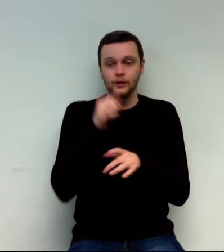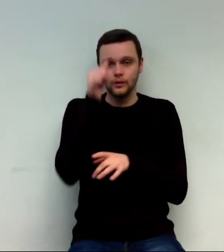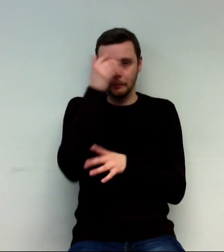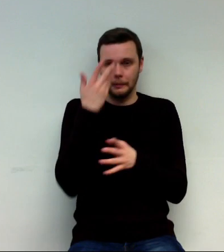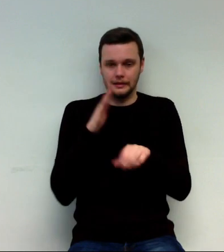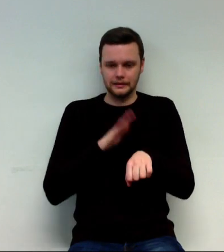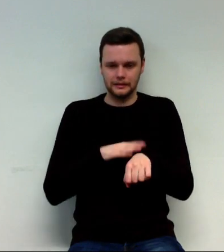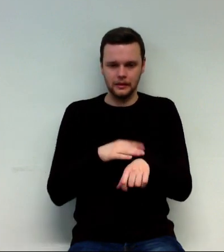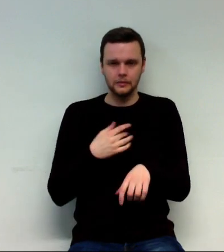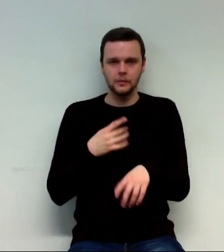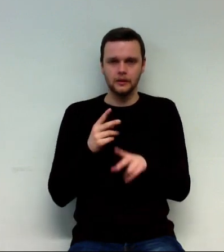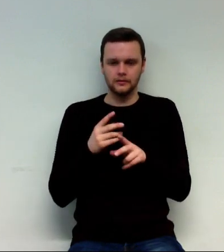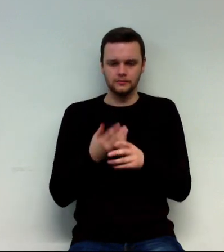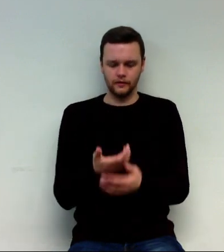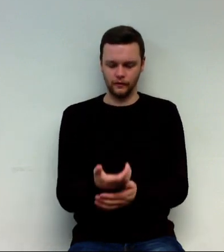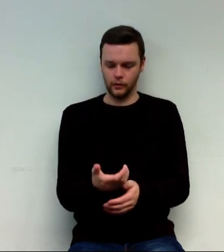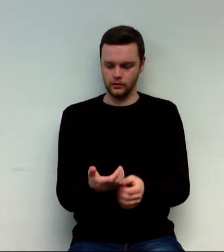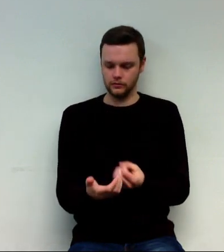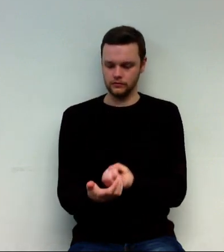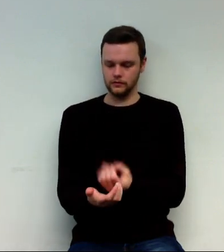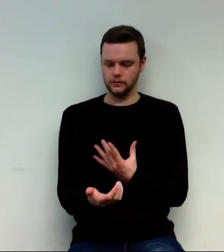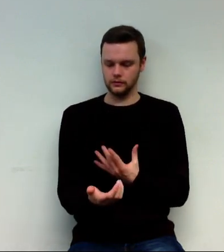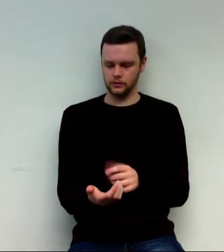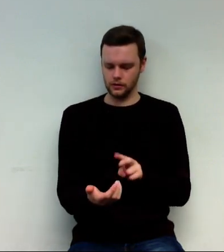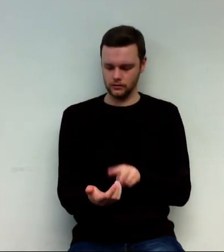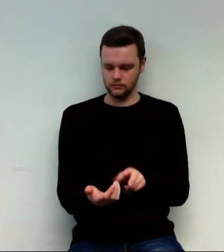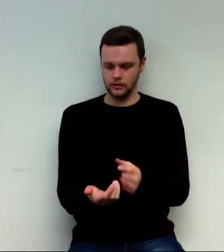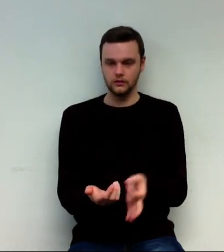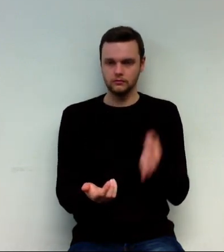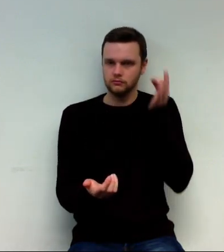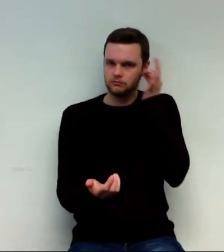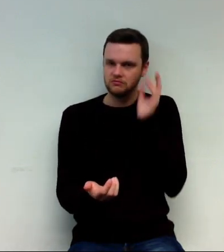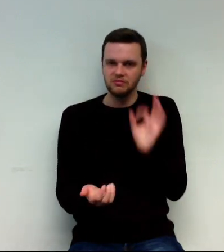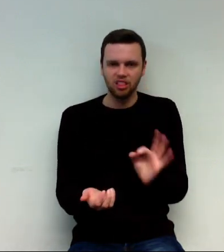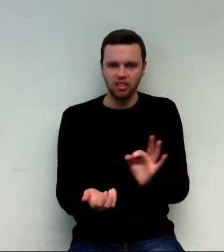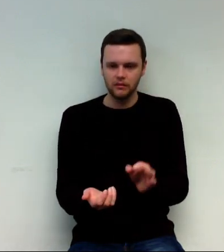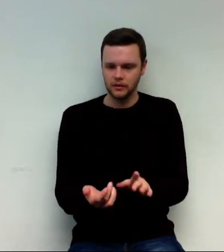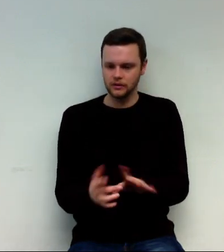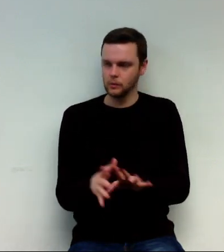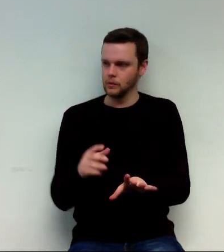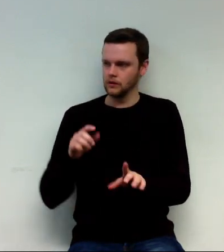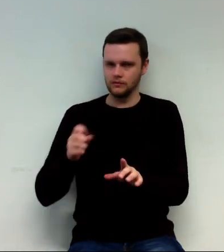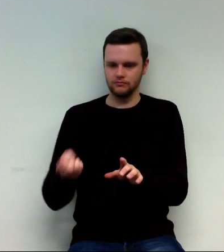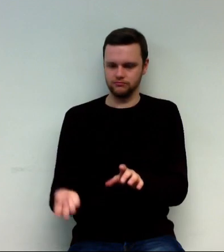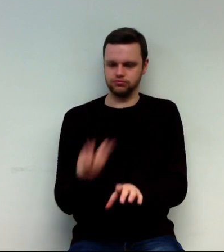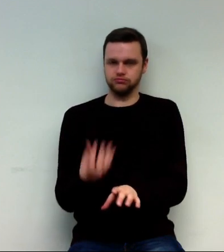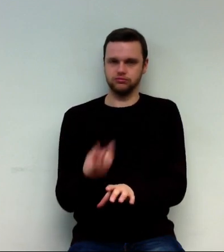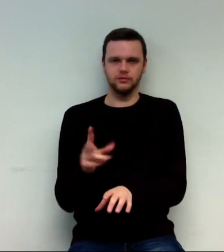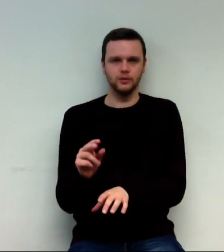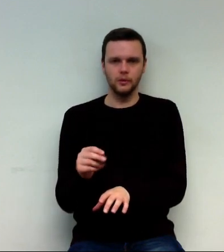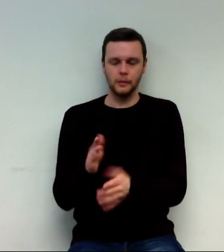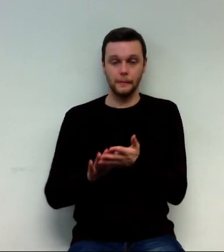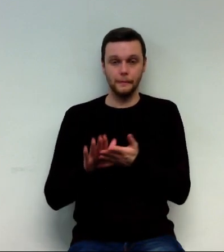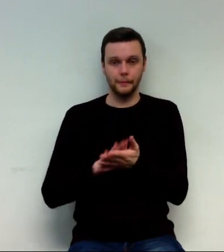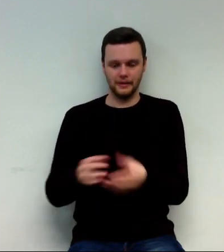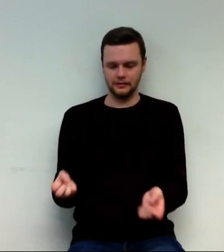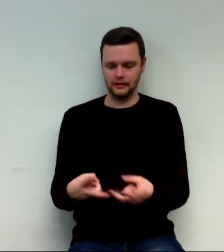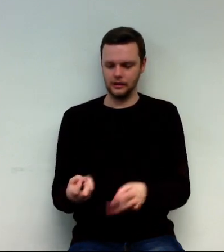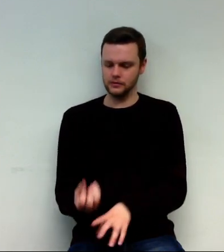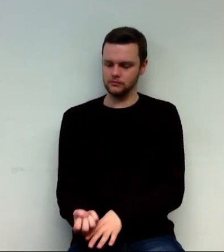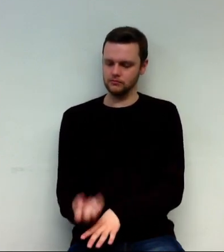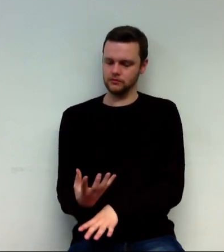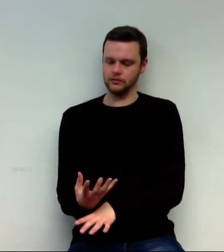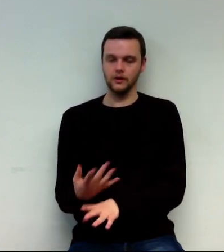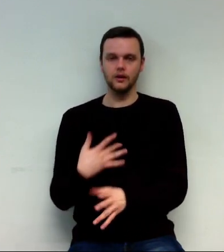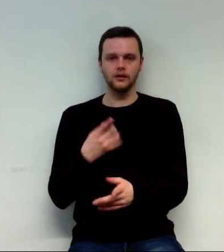a video starts playing, you're not wearing headphones, you're not going to play sound aloud, but having the captions on that video means you can still understand